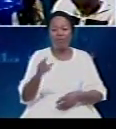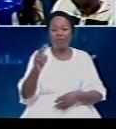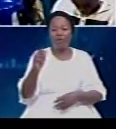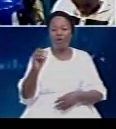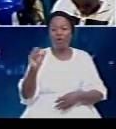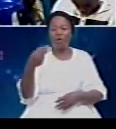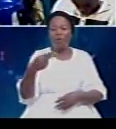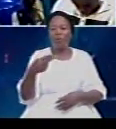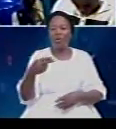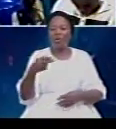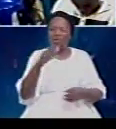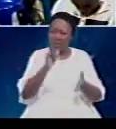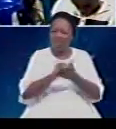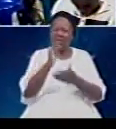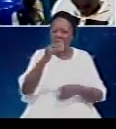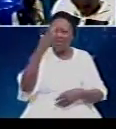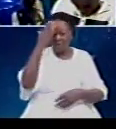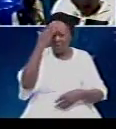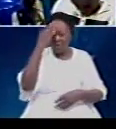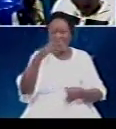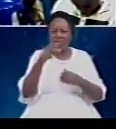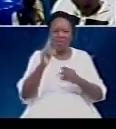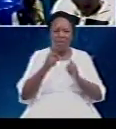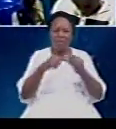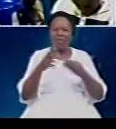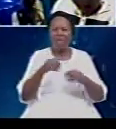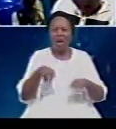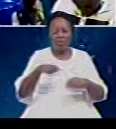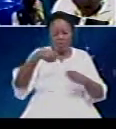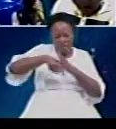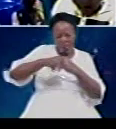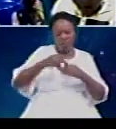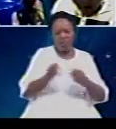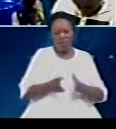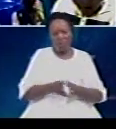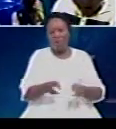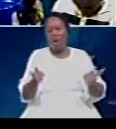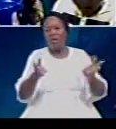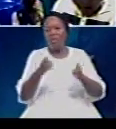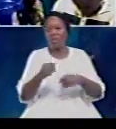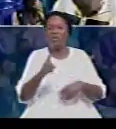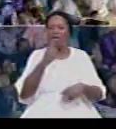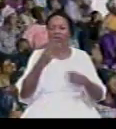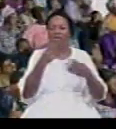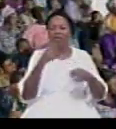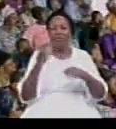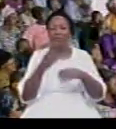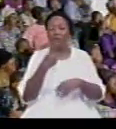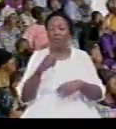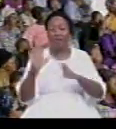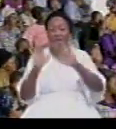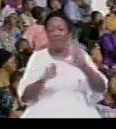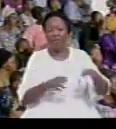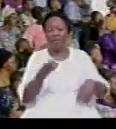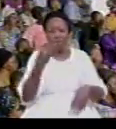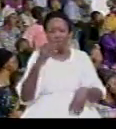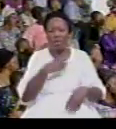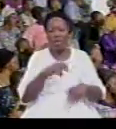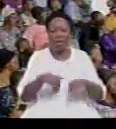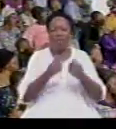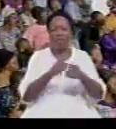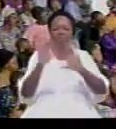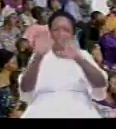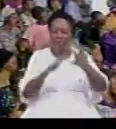talk about how deep the Red Sea was, how wide the Red Sea was, the origin, the source of the Red Sea flowing like